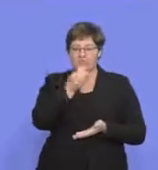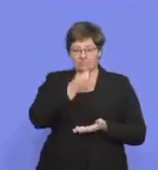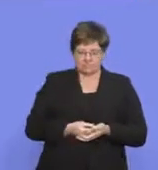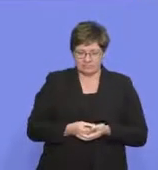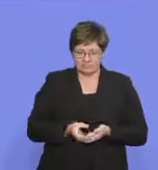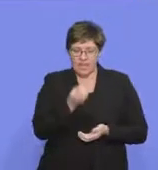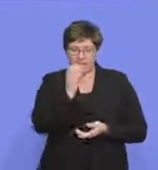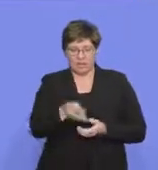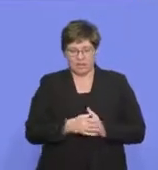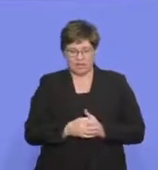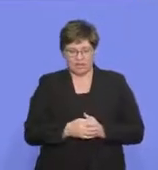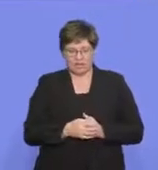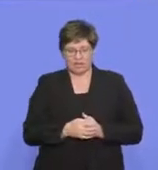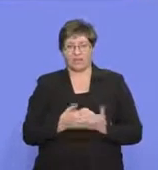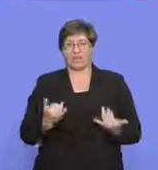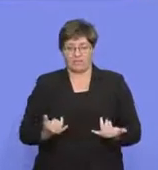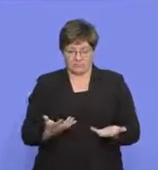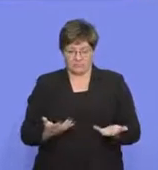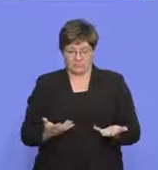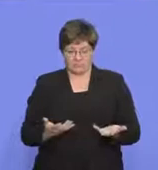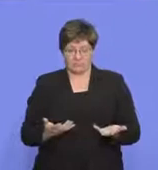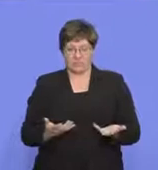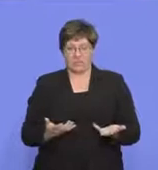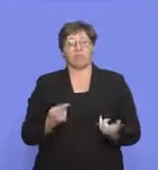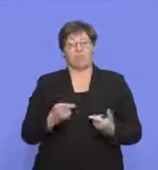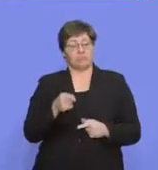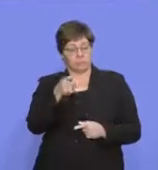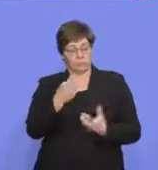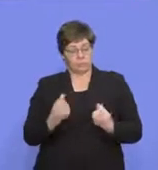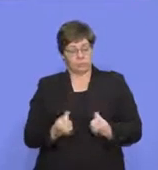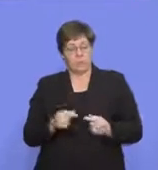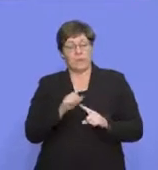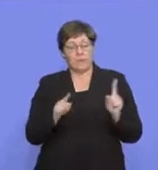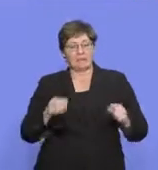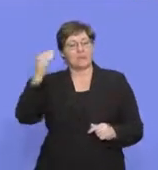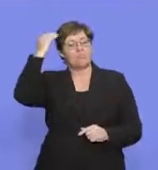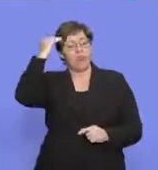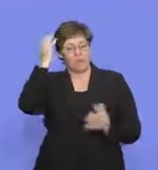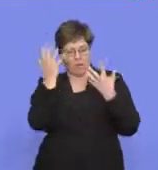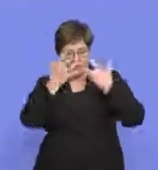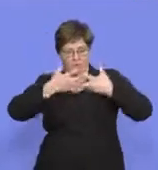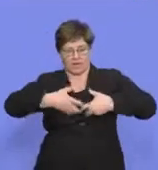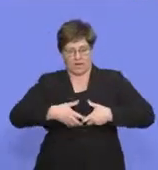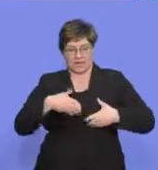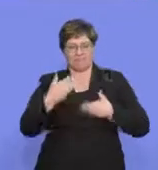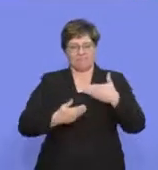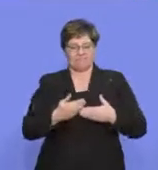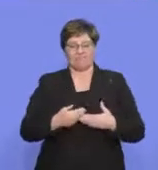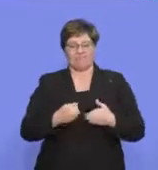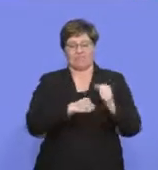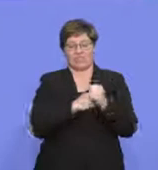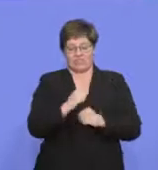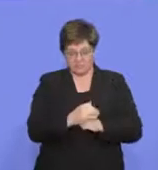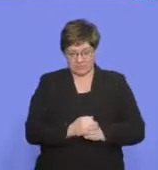now, and now you're eating. And that's all you, but your brain is coordinating this whole system. And that is basically what